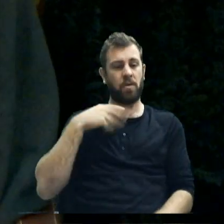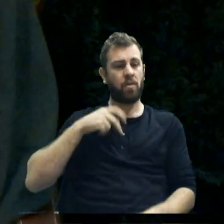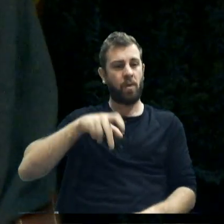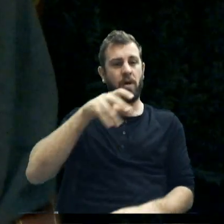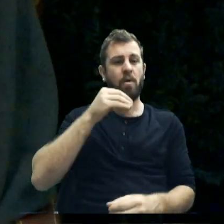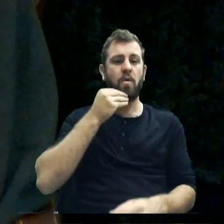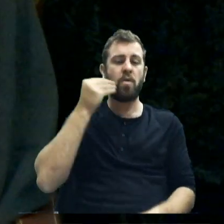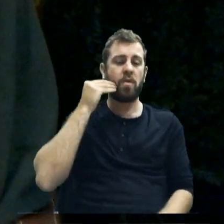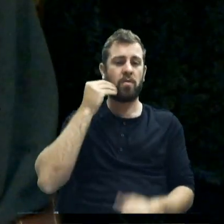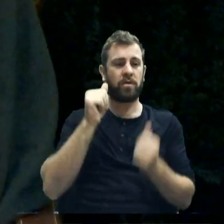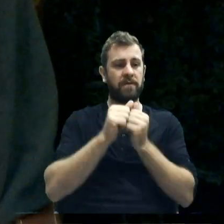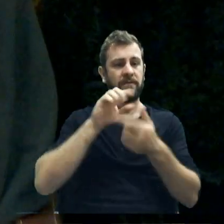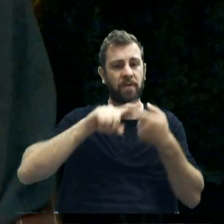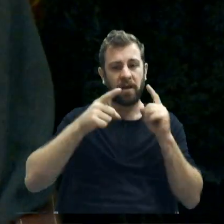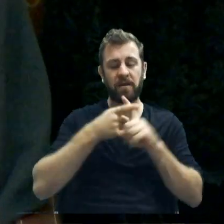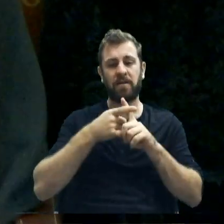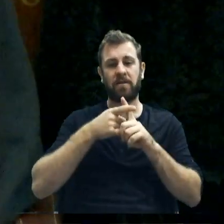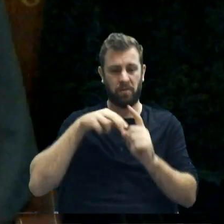day.